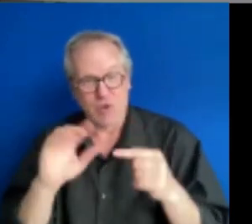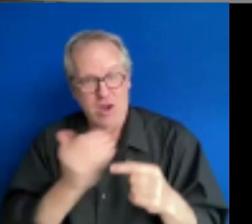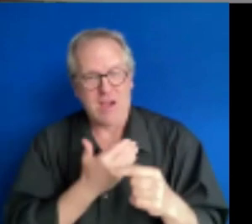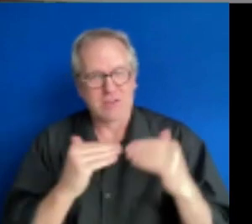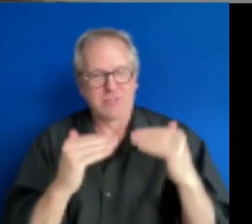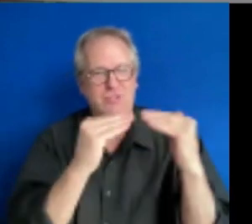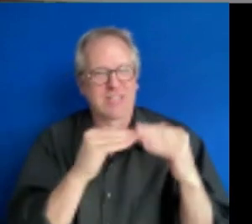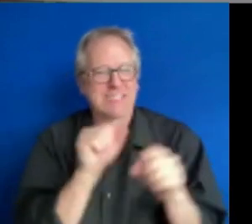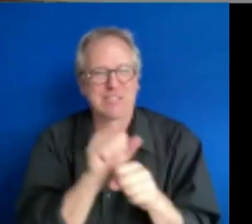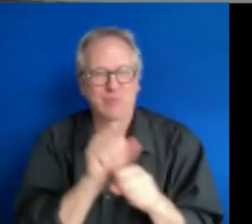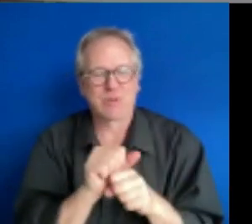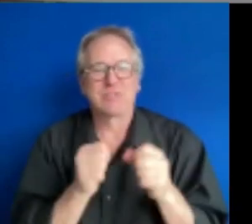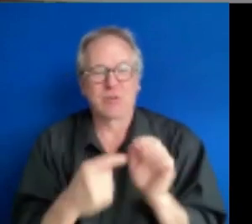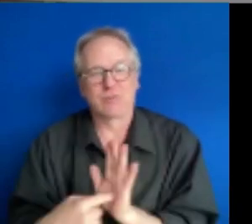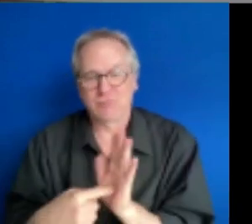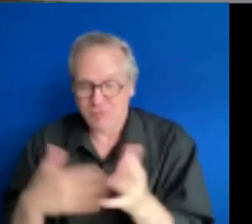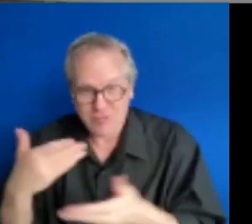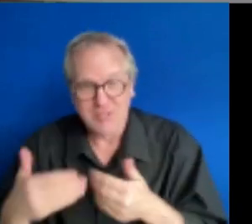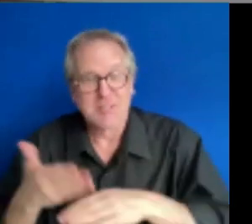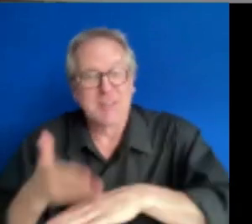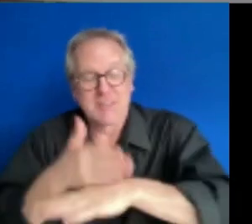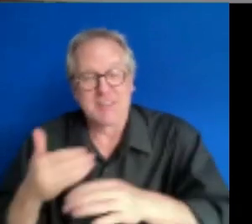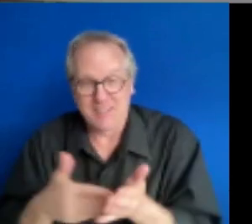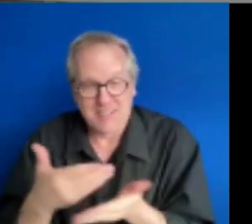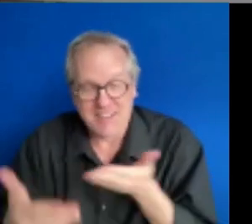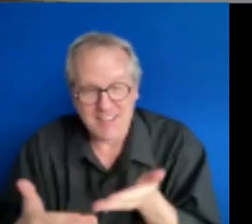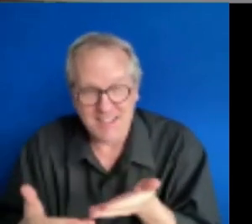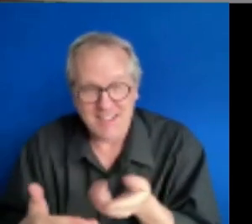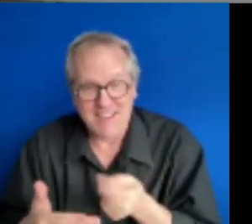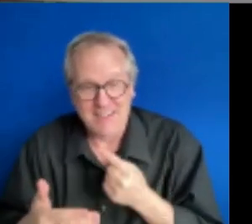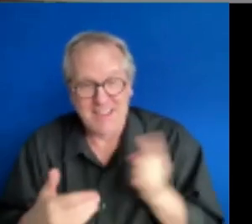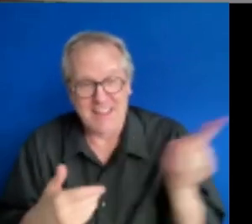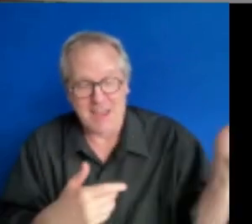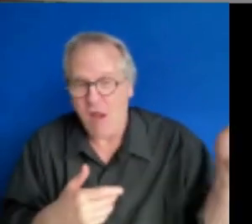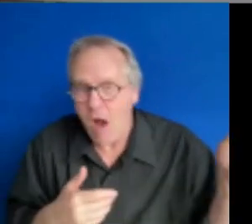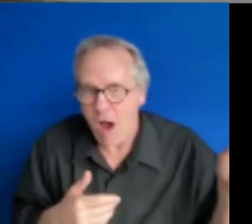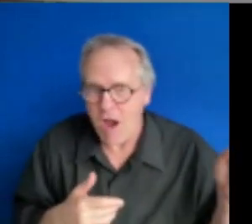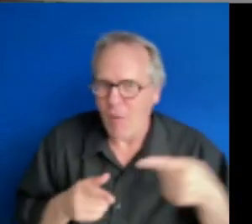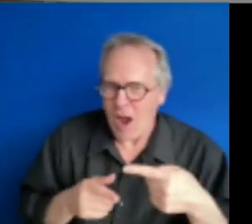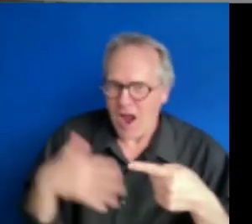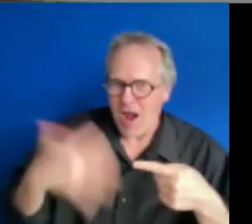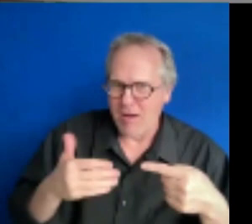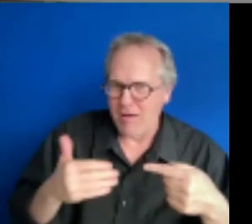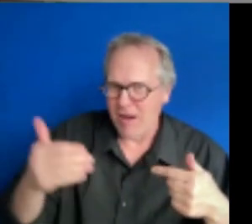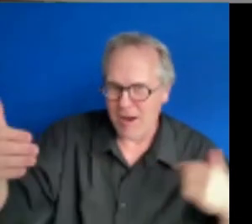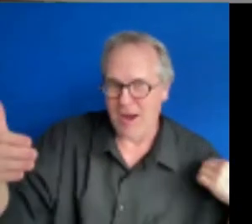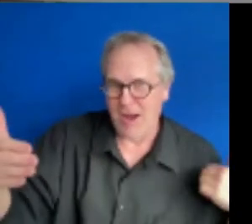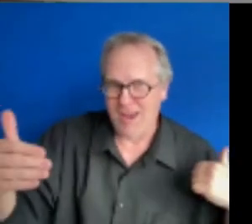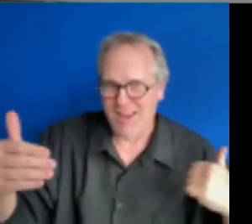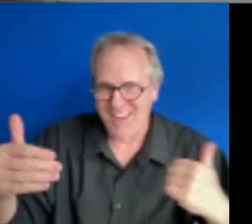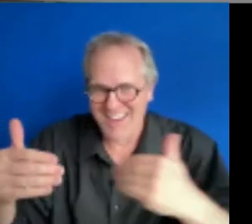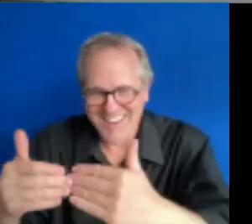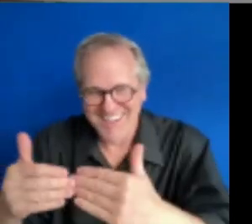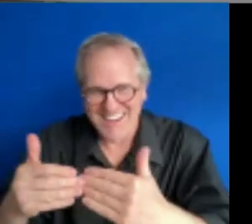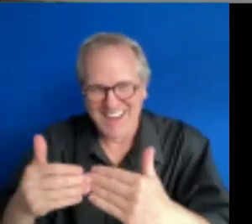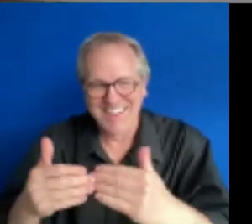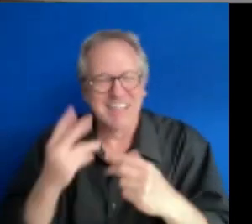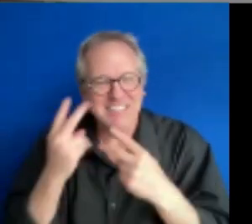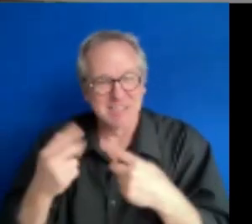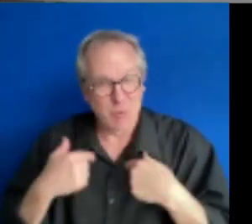work, so that other denominations will say, hey, I don't want to be left behind, and we'll jump on our bandwagon, as it